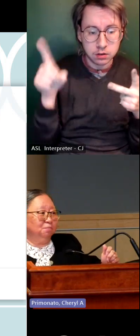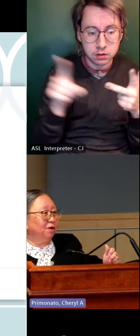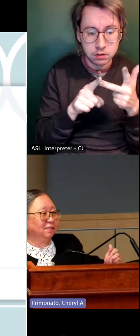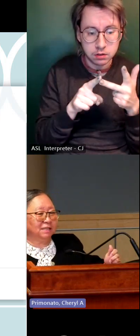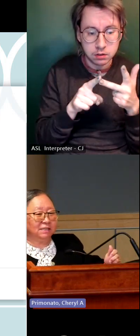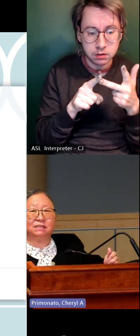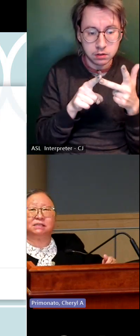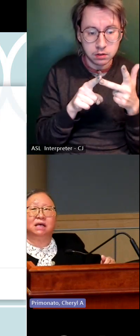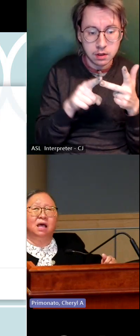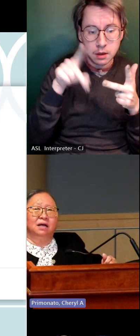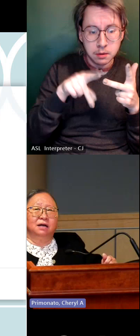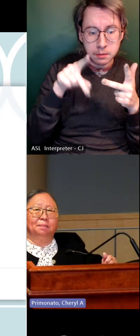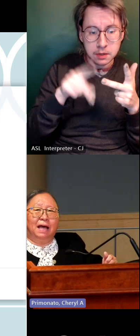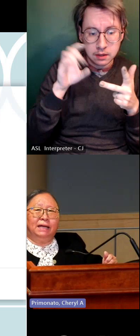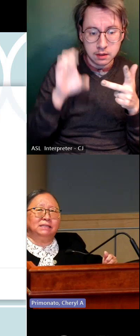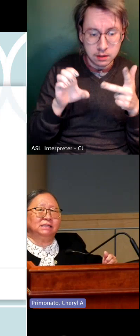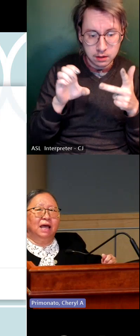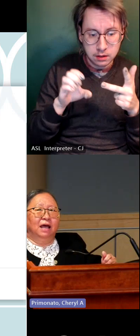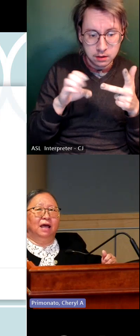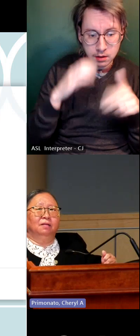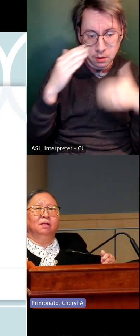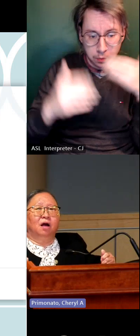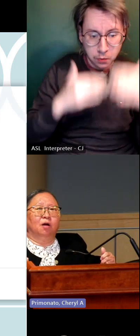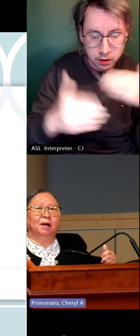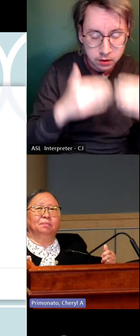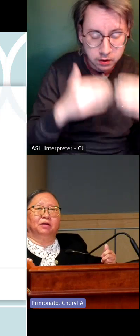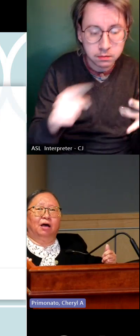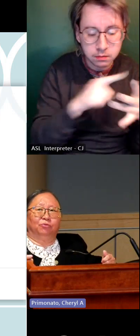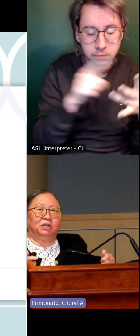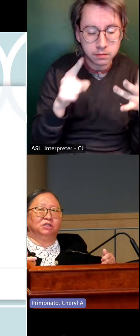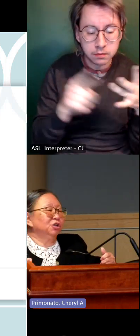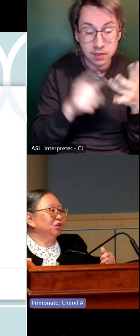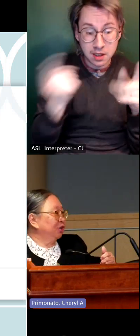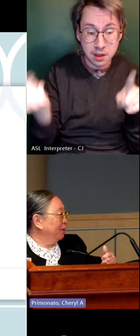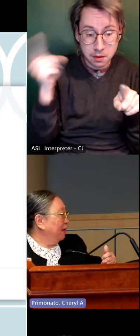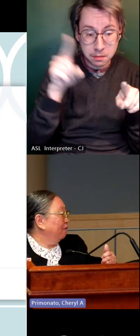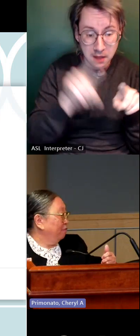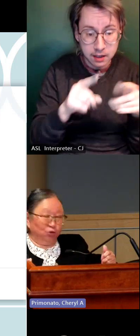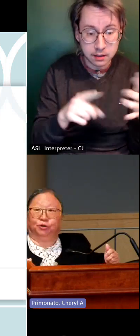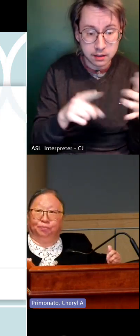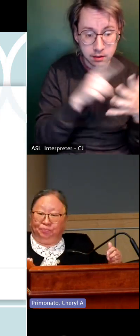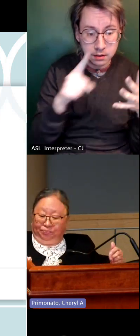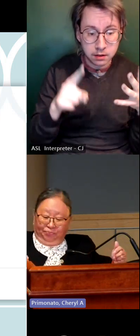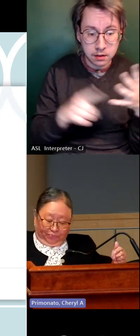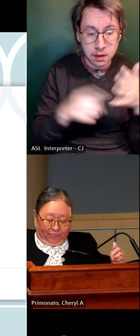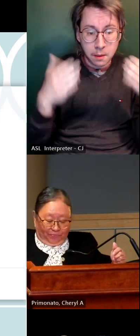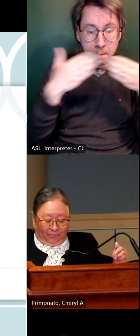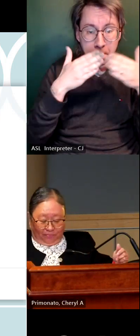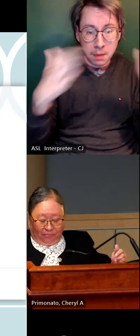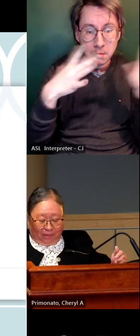and DB processes, compliance, and our public outreach, current and future.